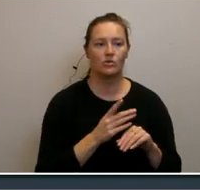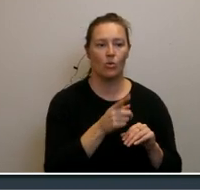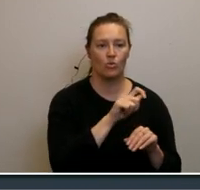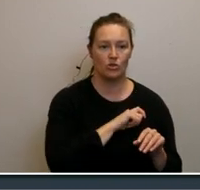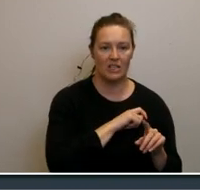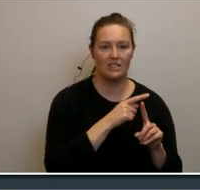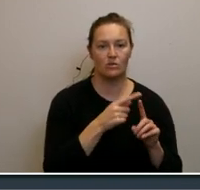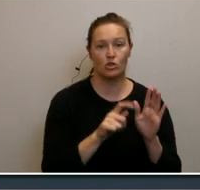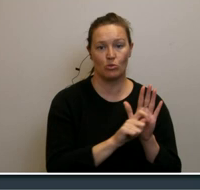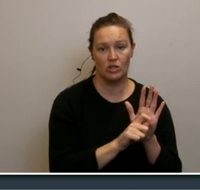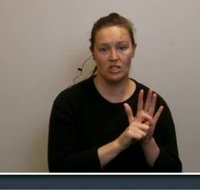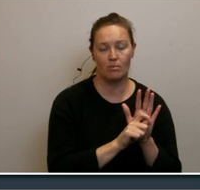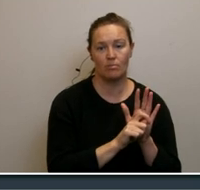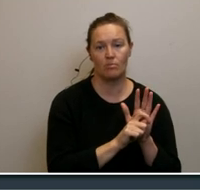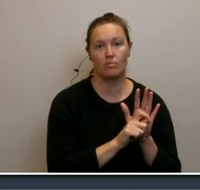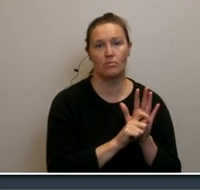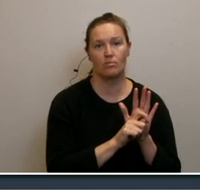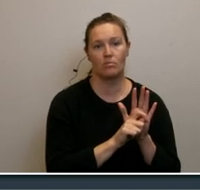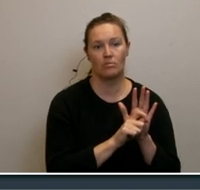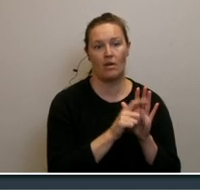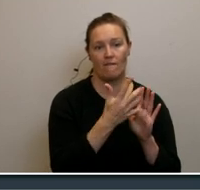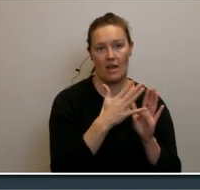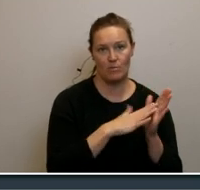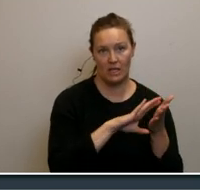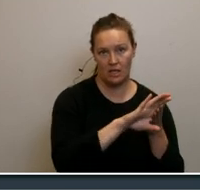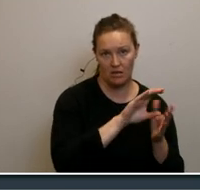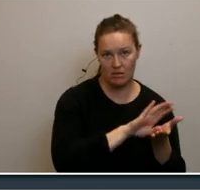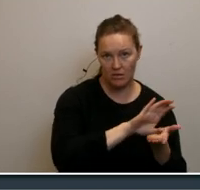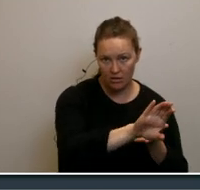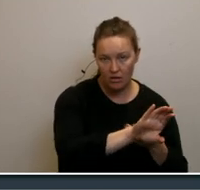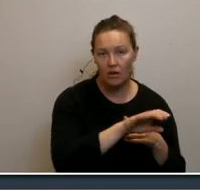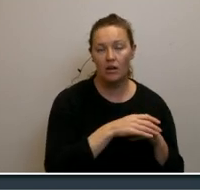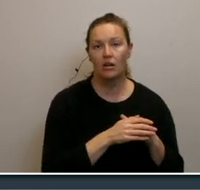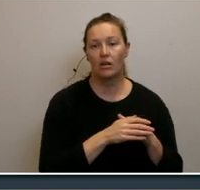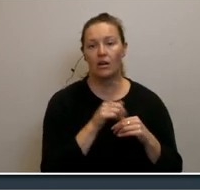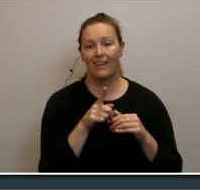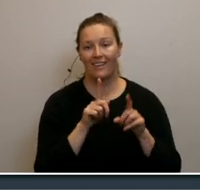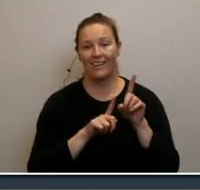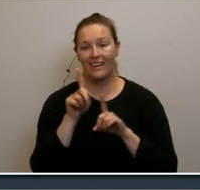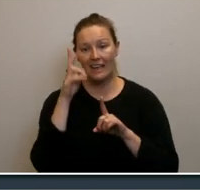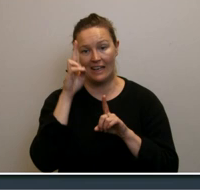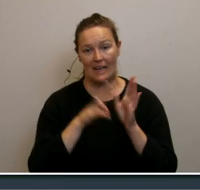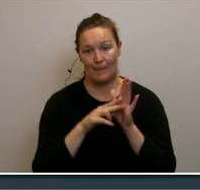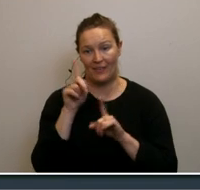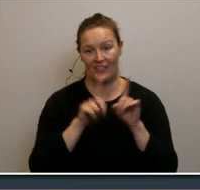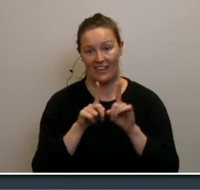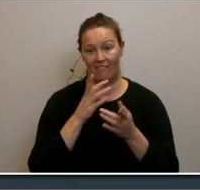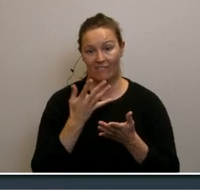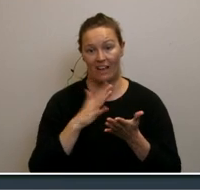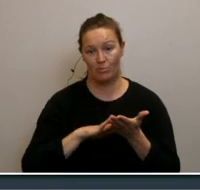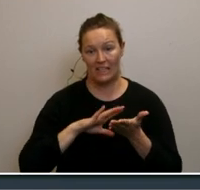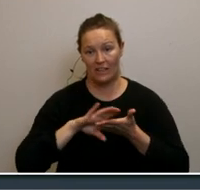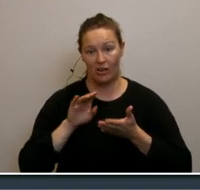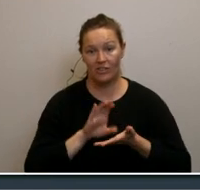sponsorship will be looking at putting $5 million into the project. We are looking for Napier City to contribute $5 million in